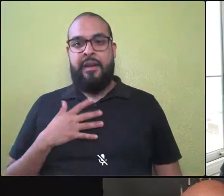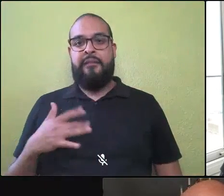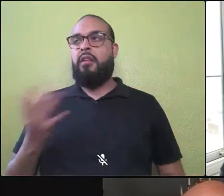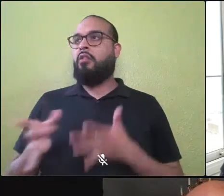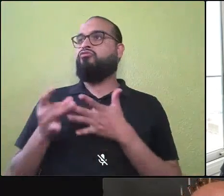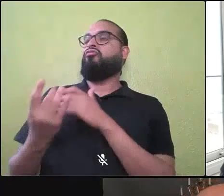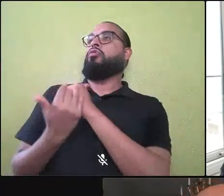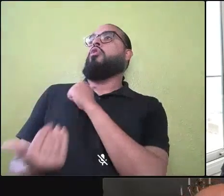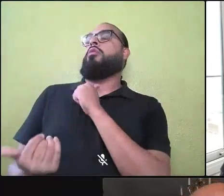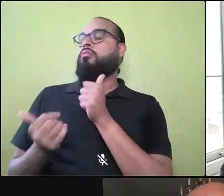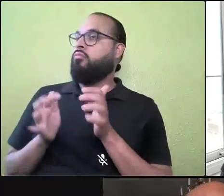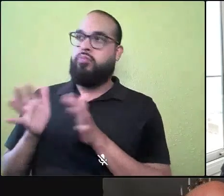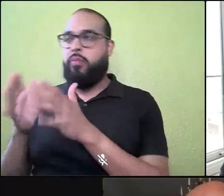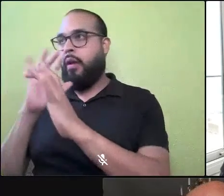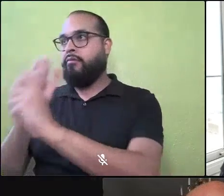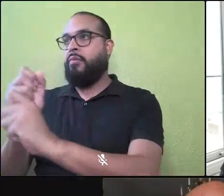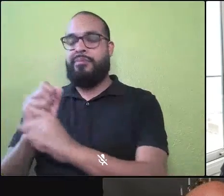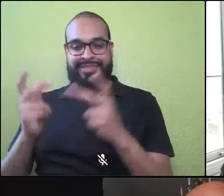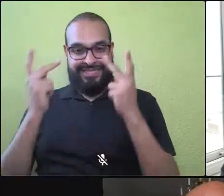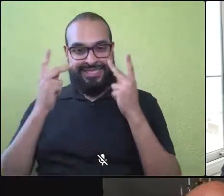across the nation. Nice.